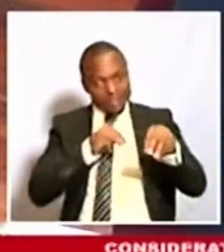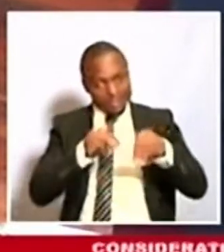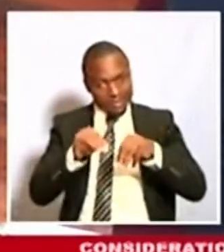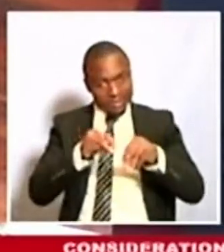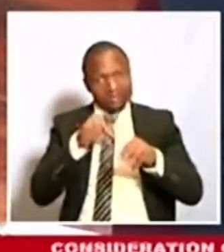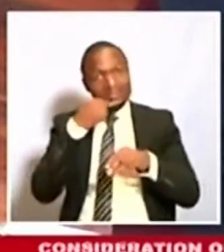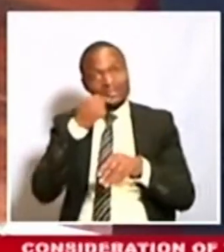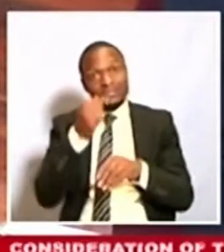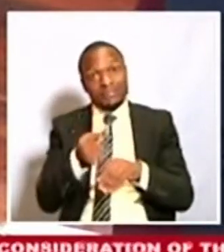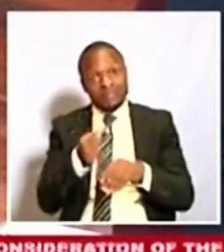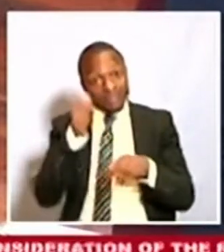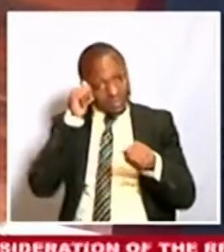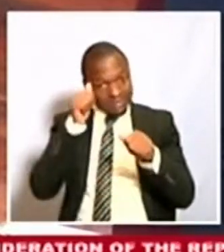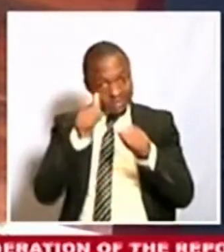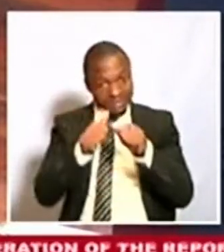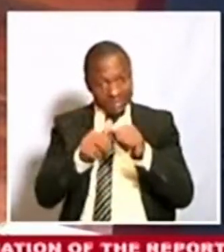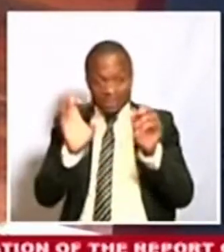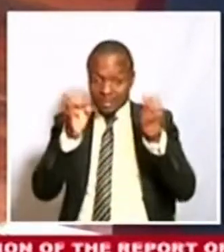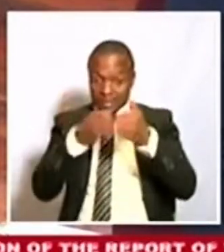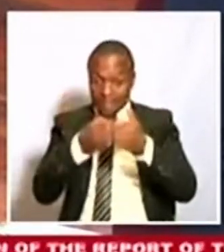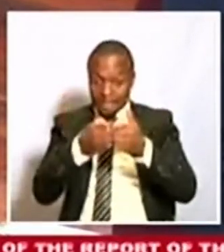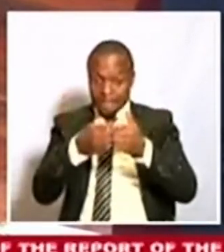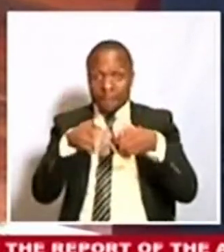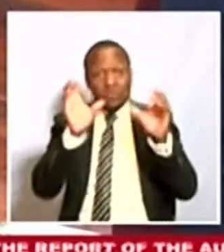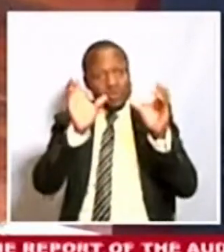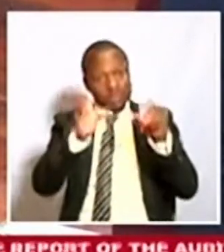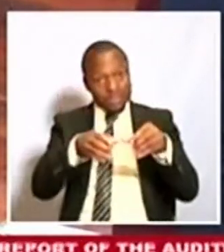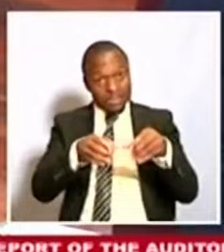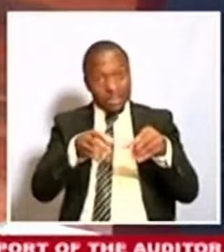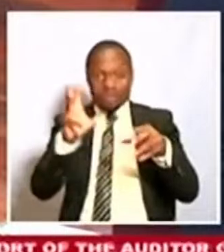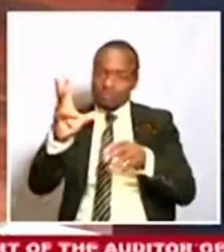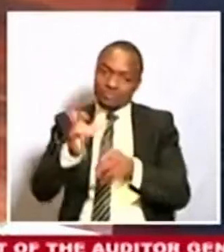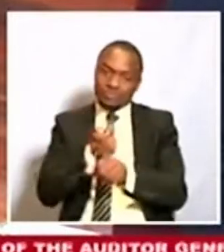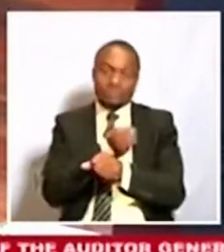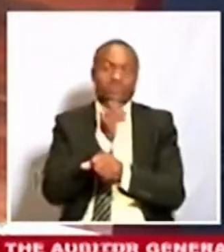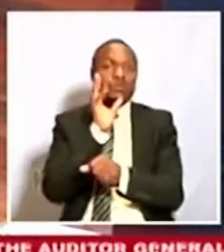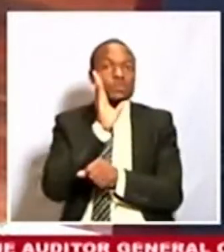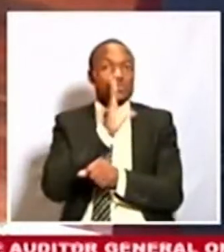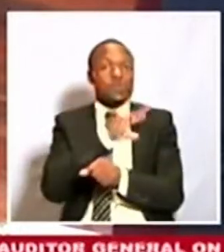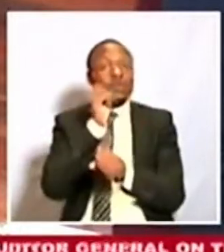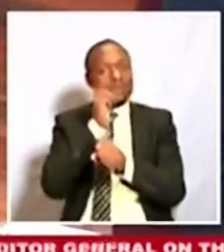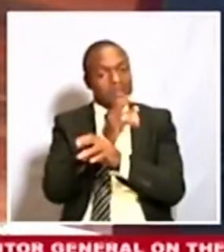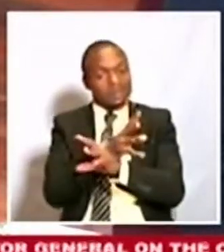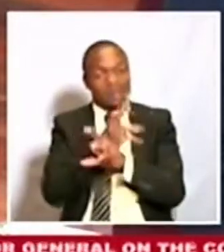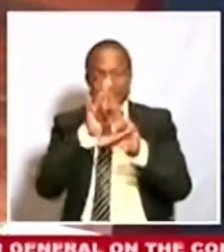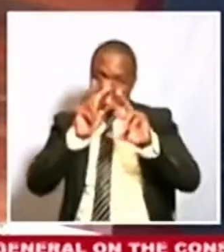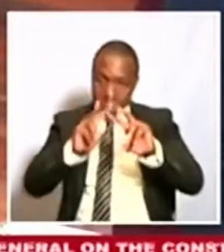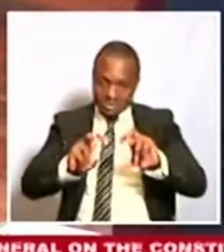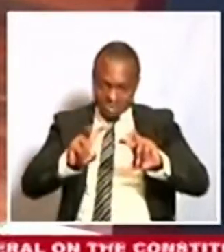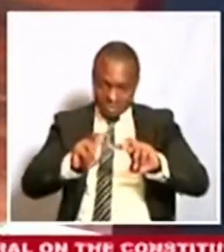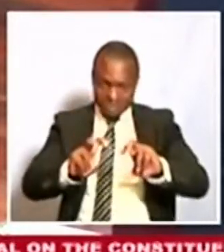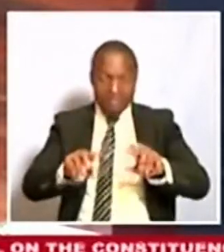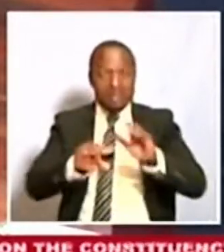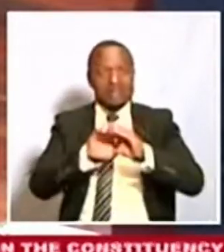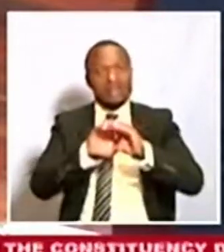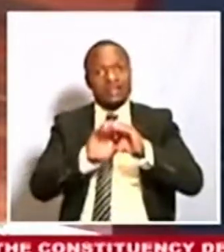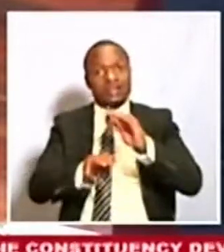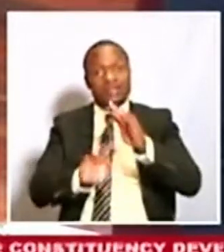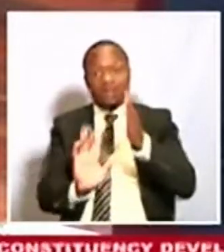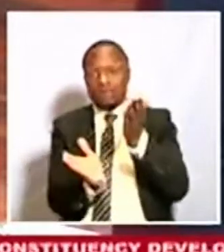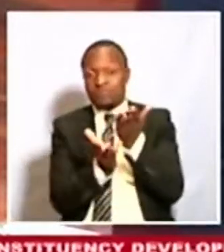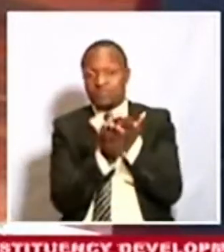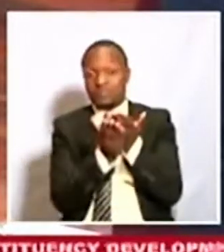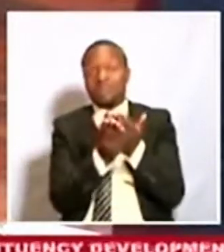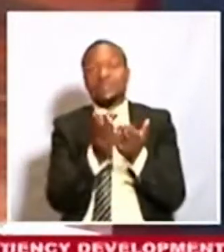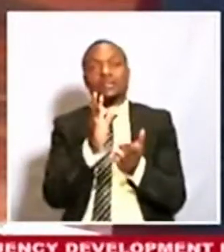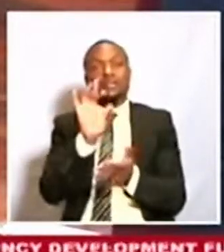to state that the agreement between the bank and the council has since been obtained and is available for verification under Appendix